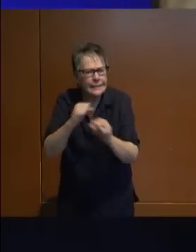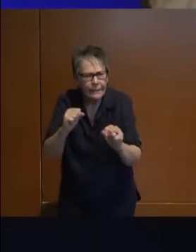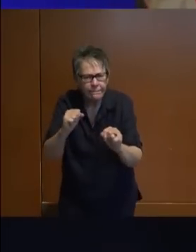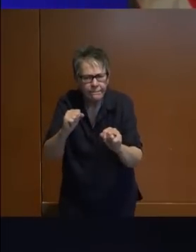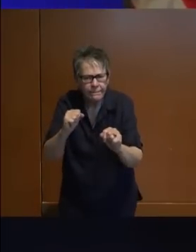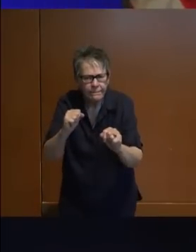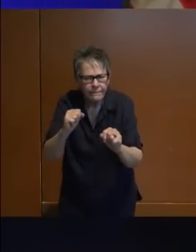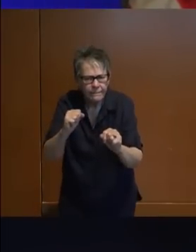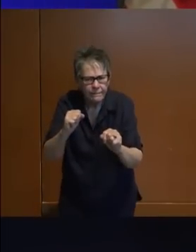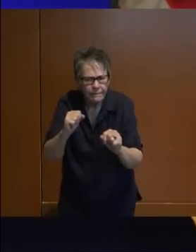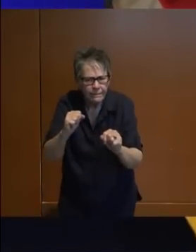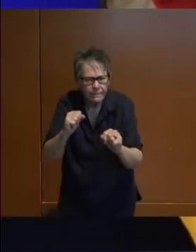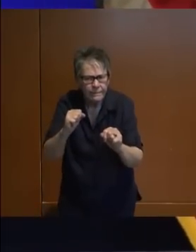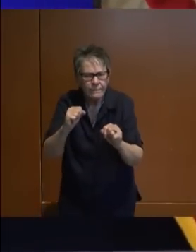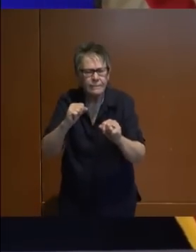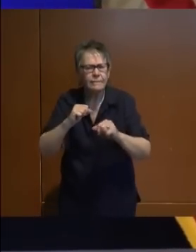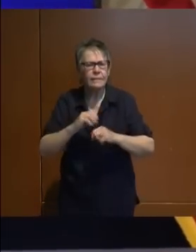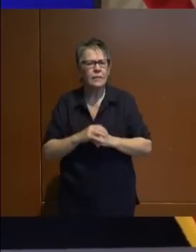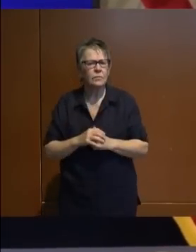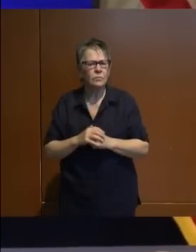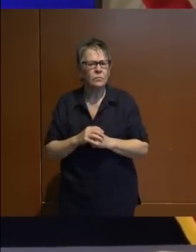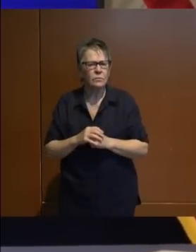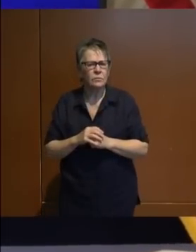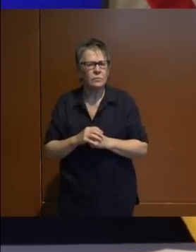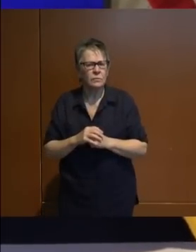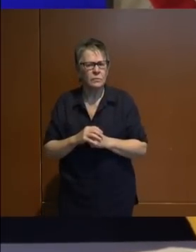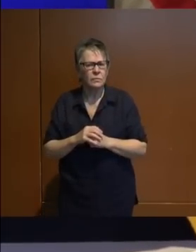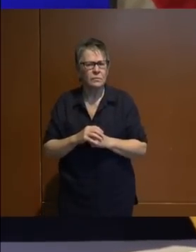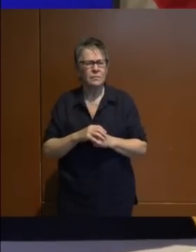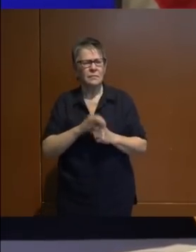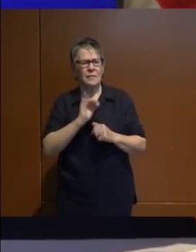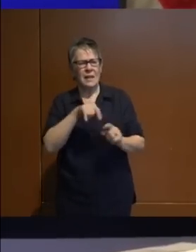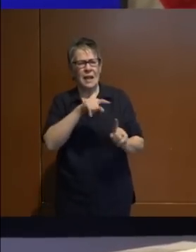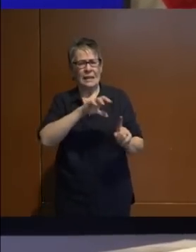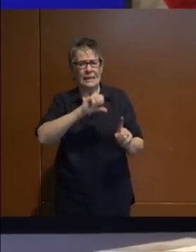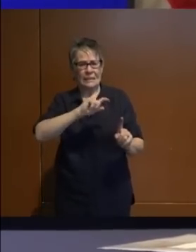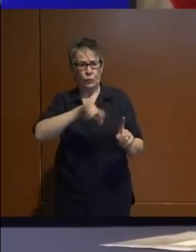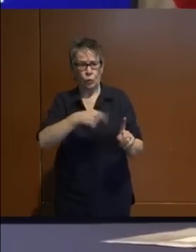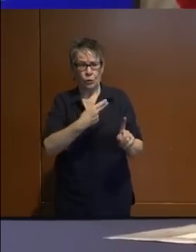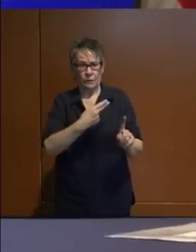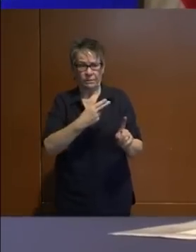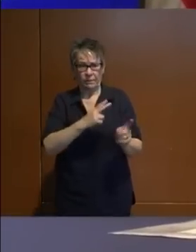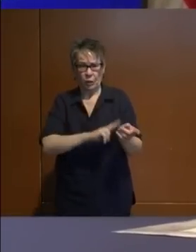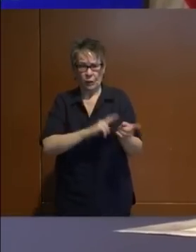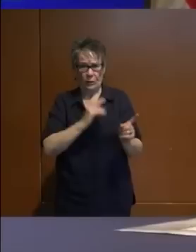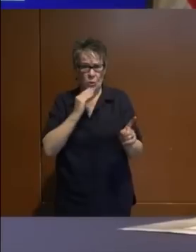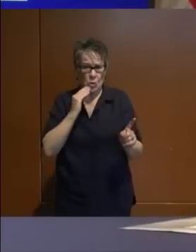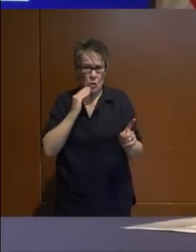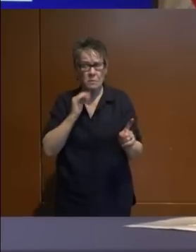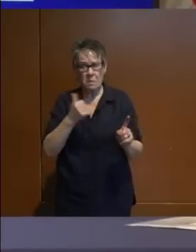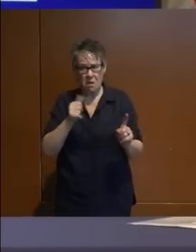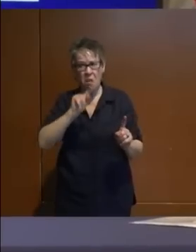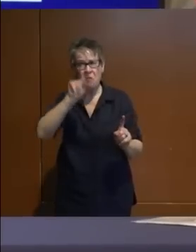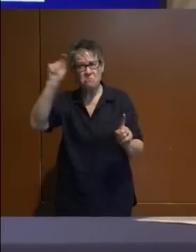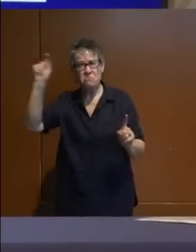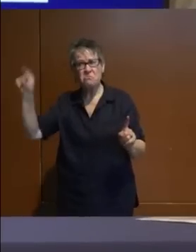St. Joe's, and I think it's probably applicable to some of the other facilities we're talking about,